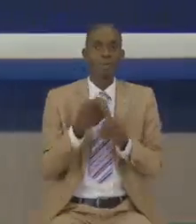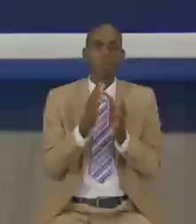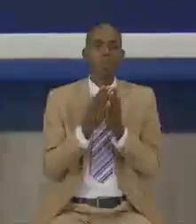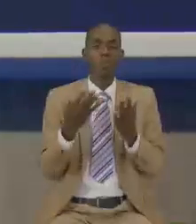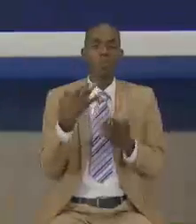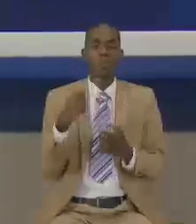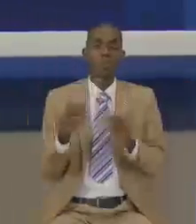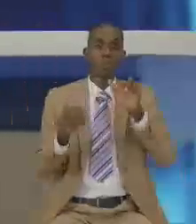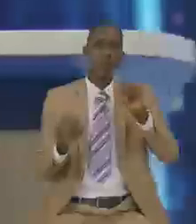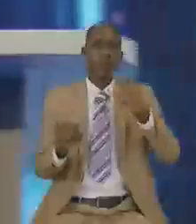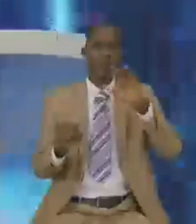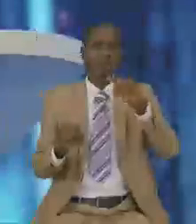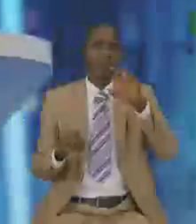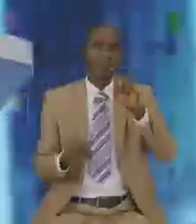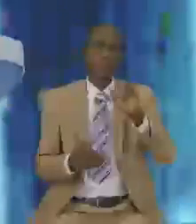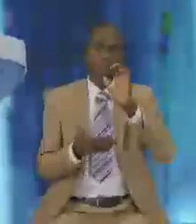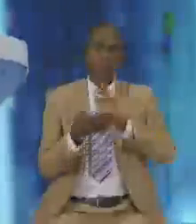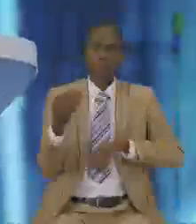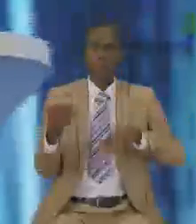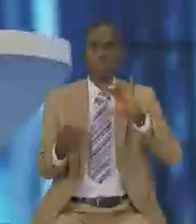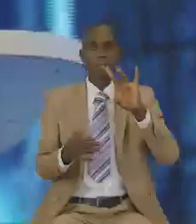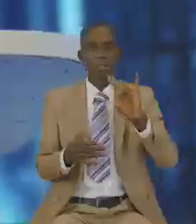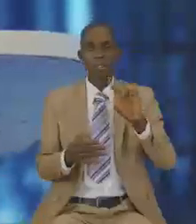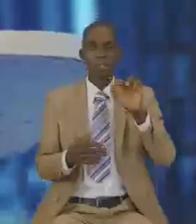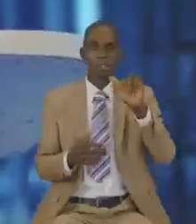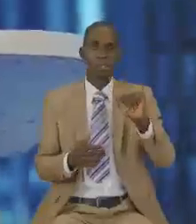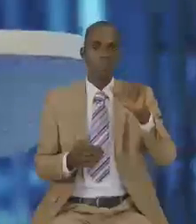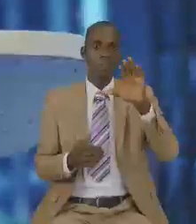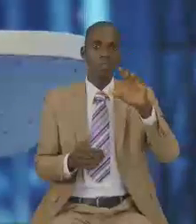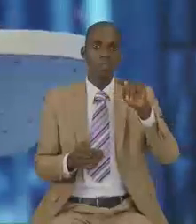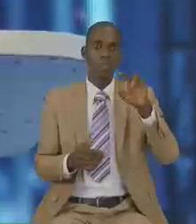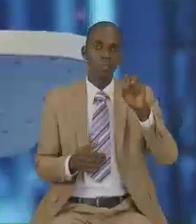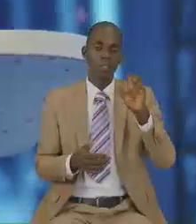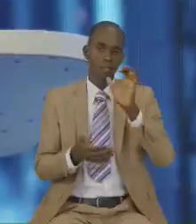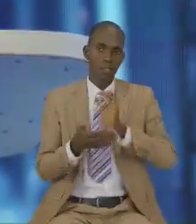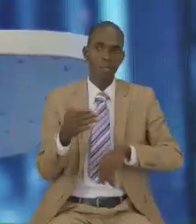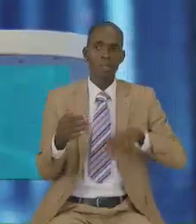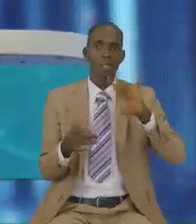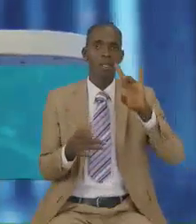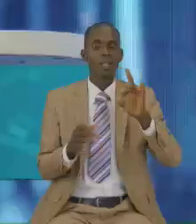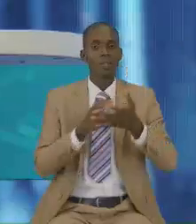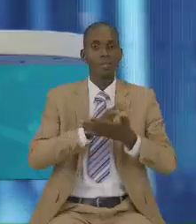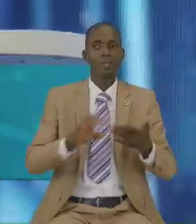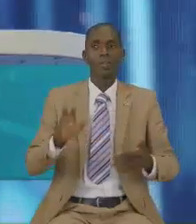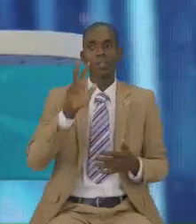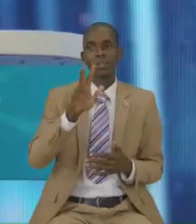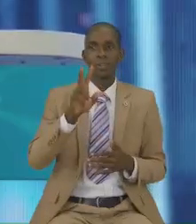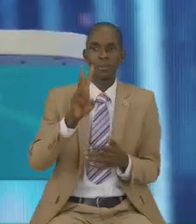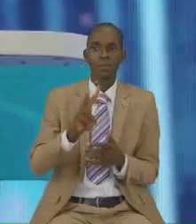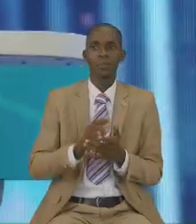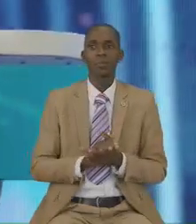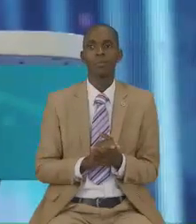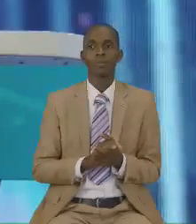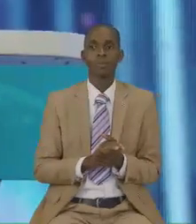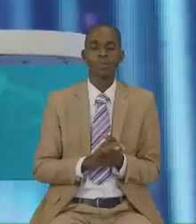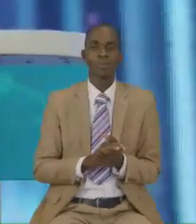Acts chapter 8. And I'm reading from verse 32. Acts of the Apostles chapter 8. And